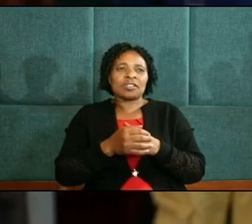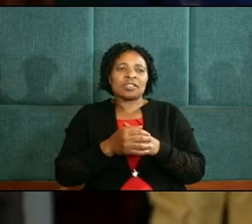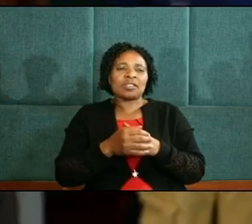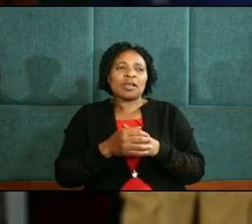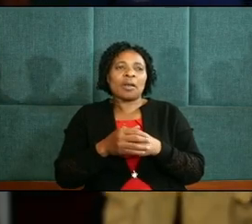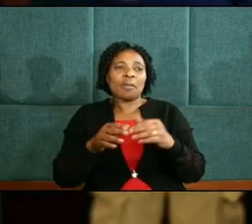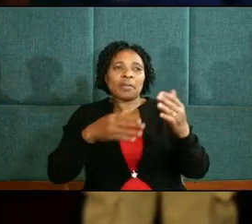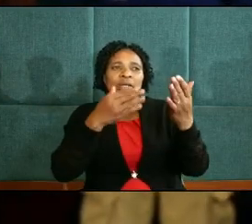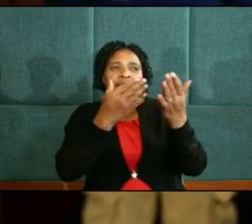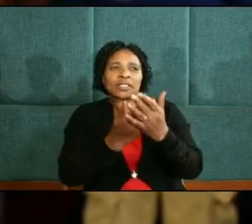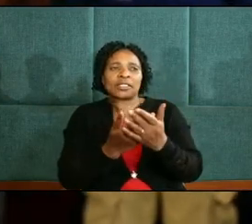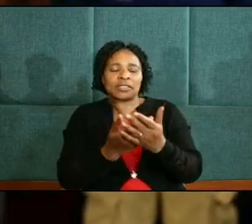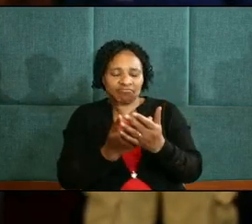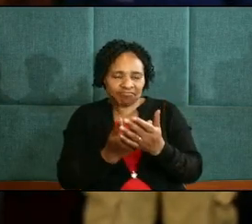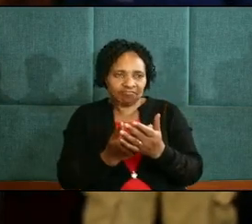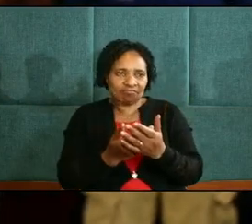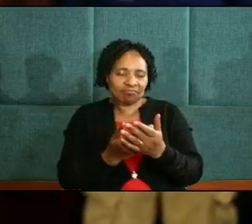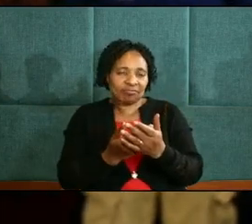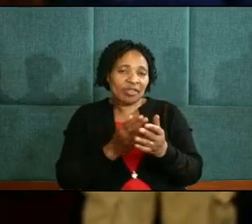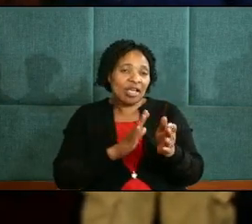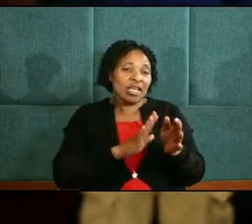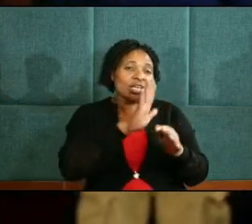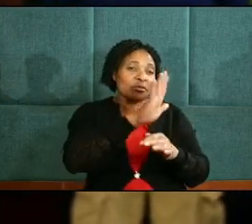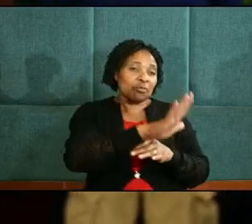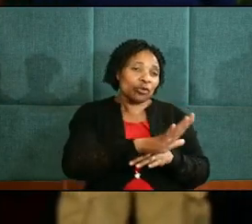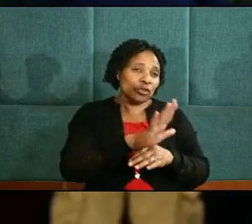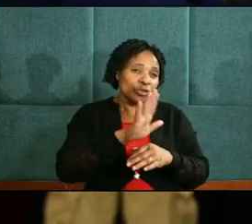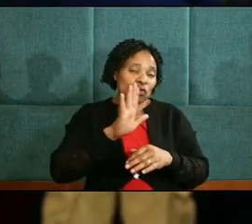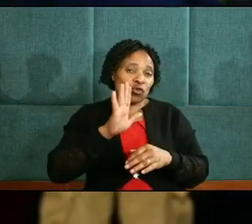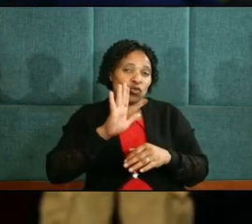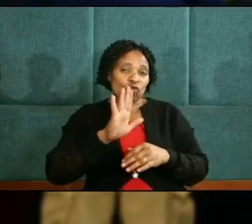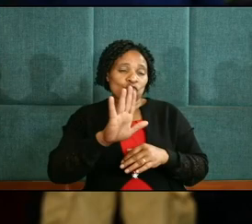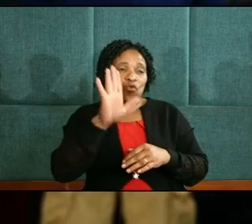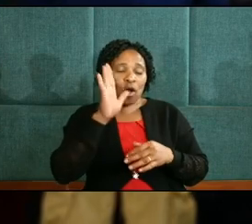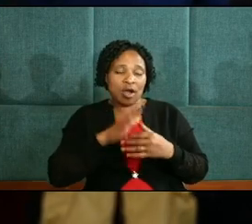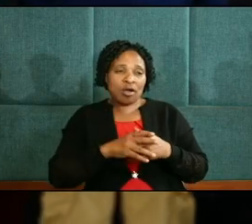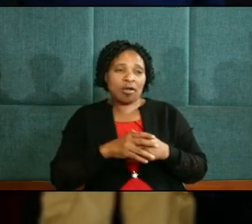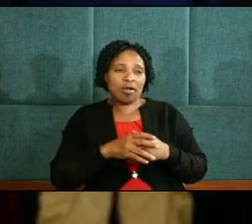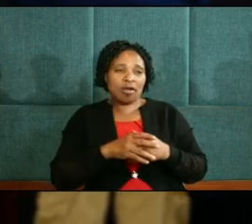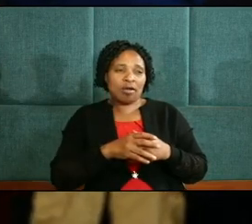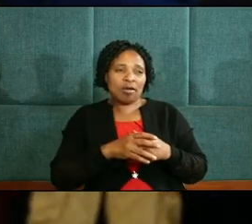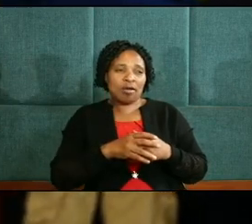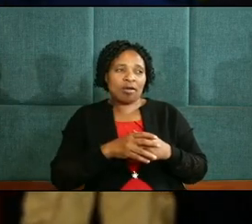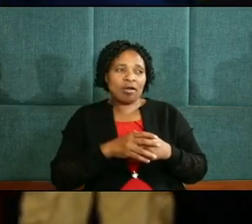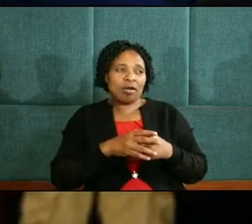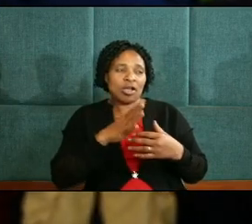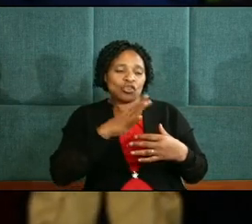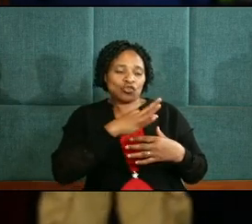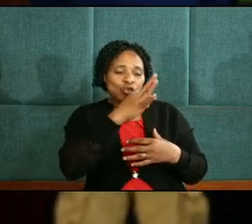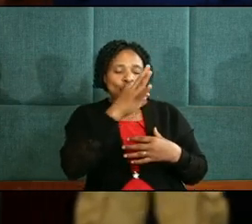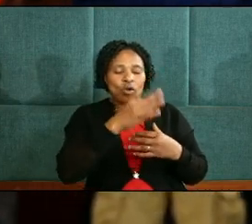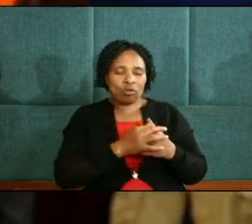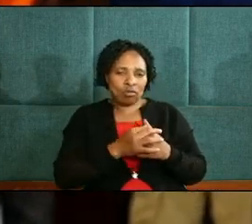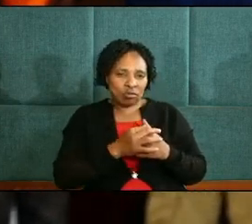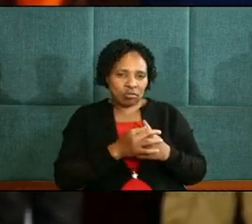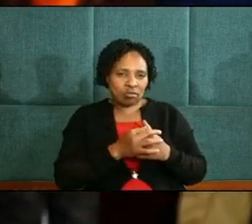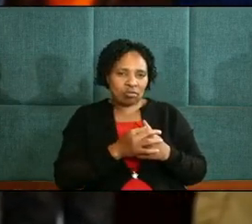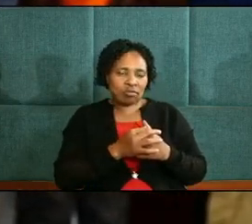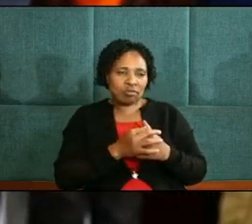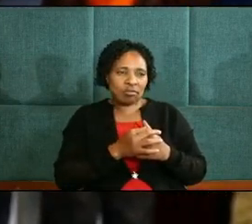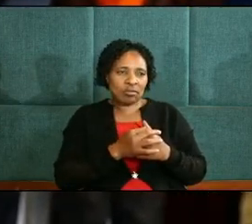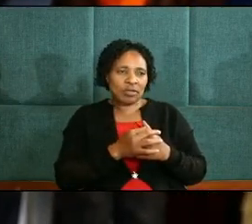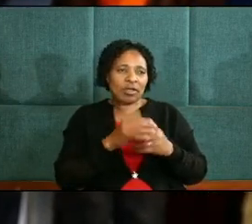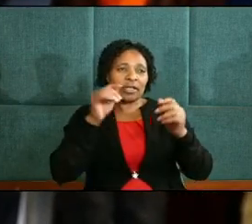sense that the deposit is not in your, on your soul, this is